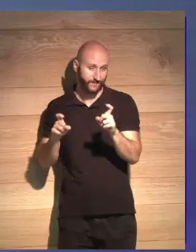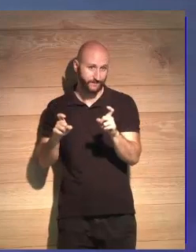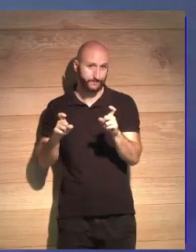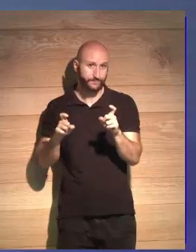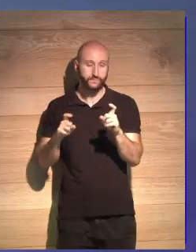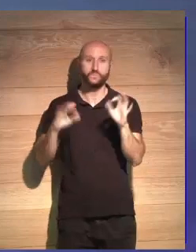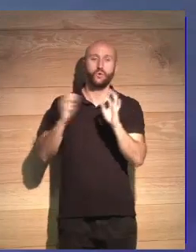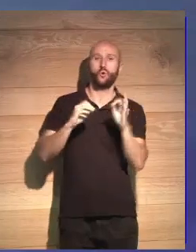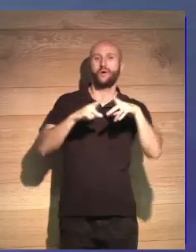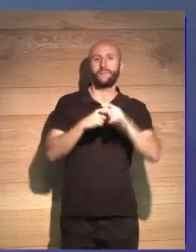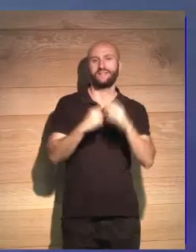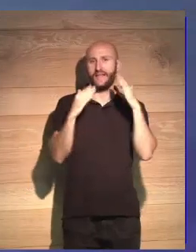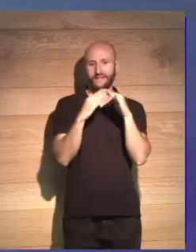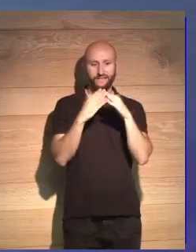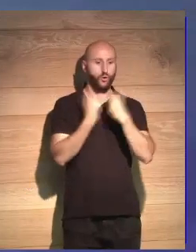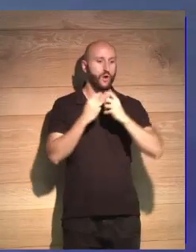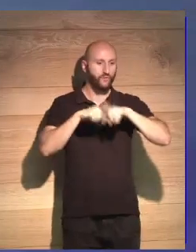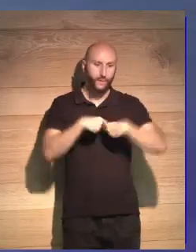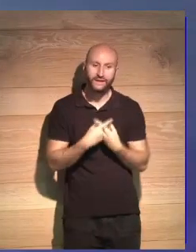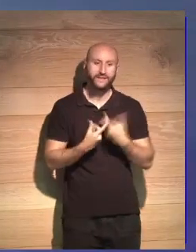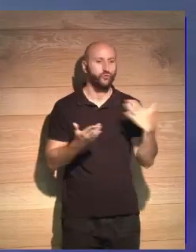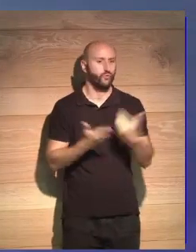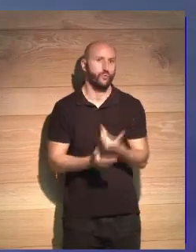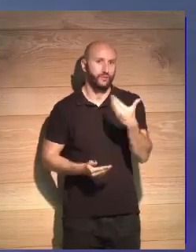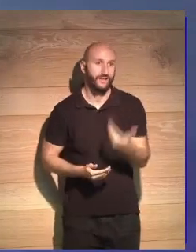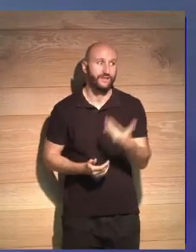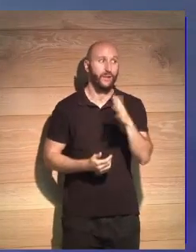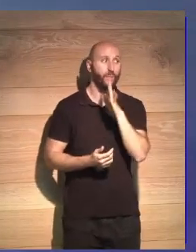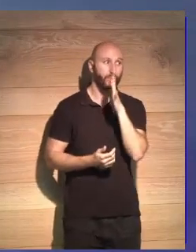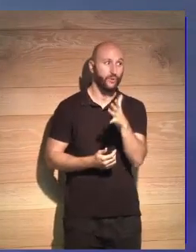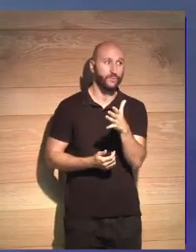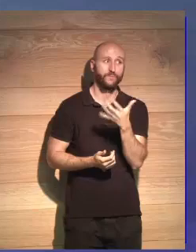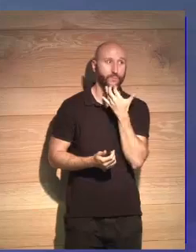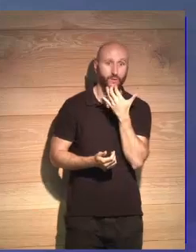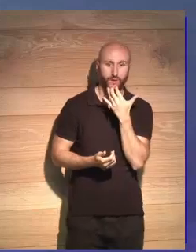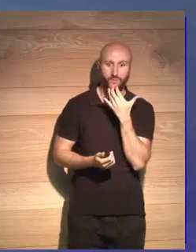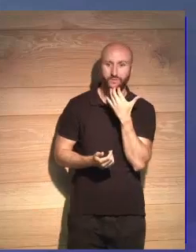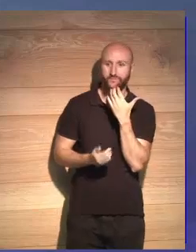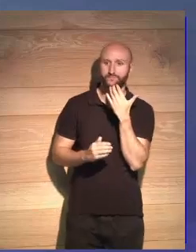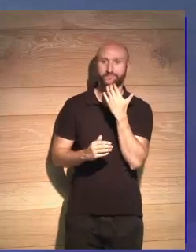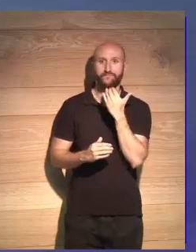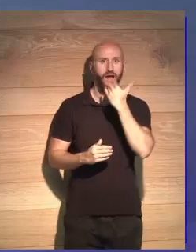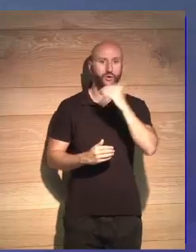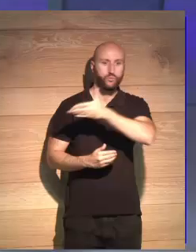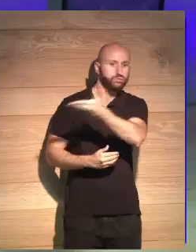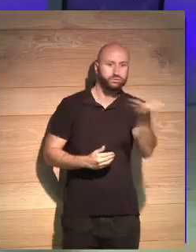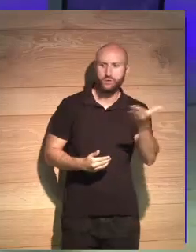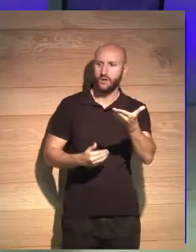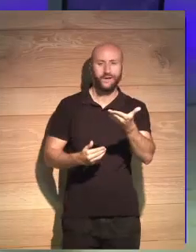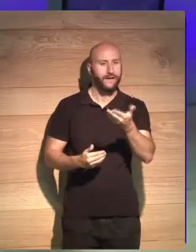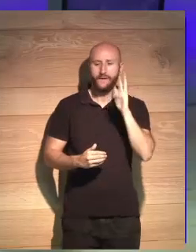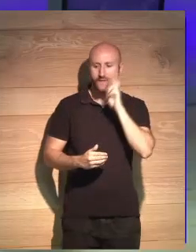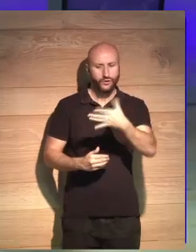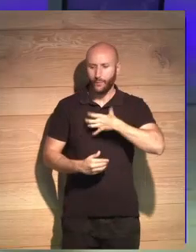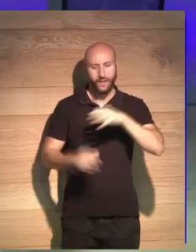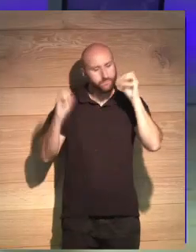think that it is a very good educational tool in the classrooms or at home with the family, because with other